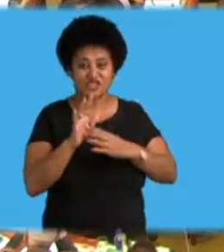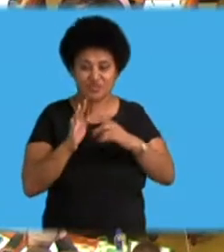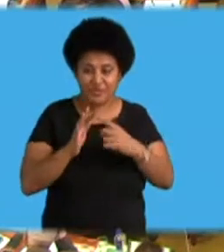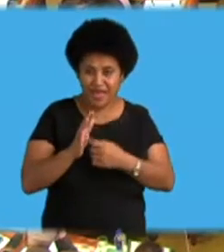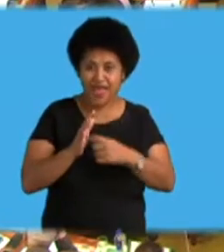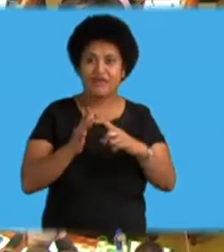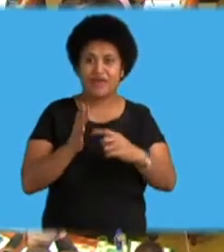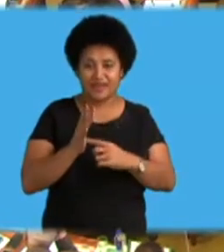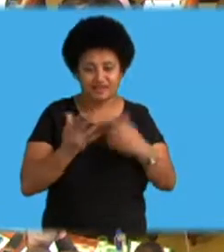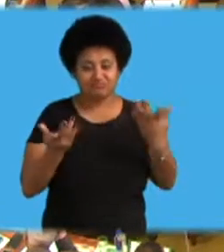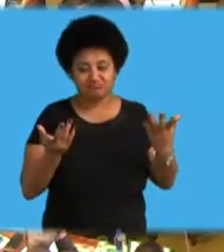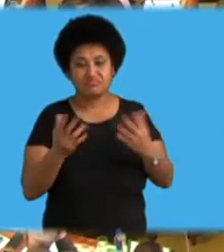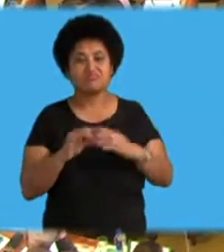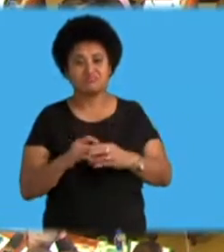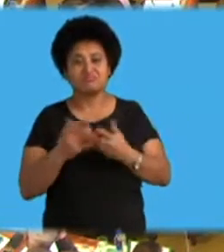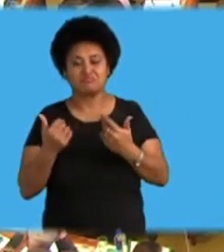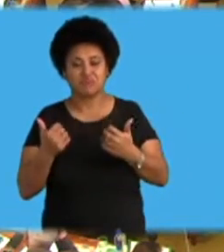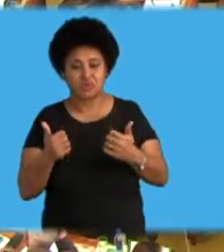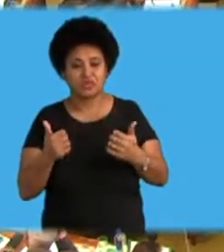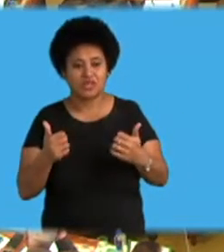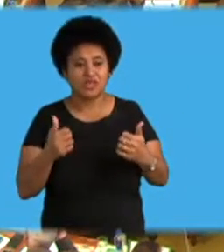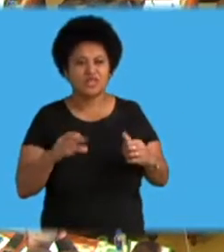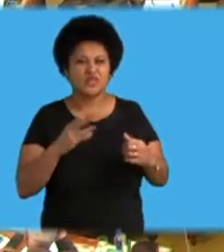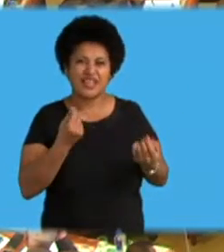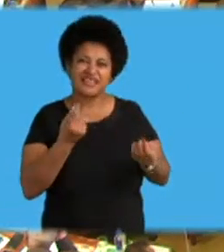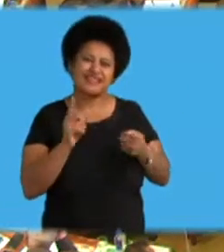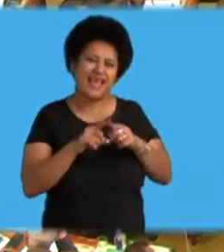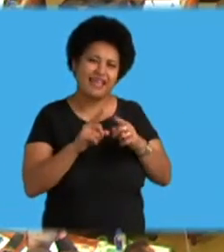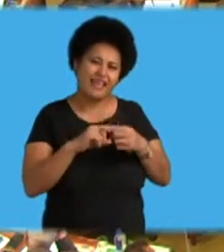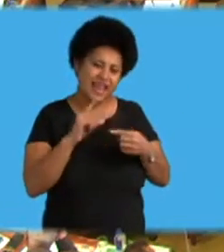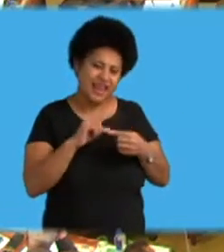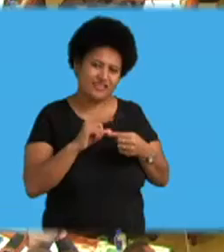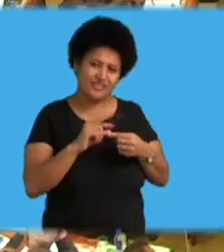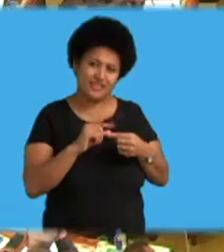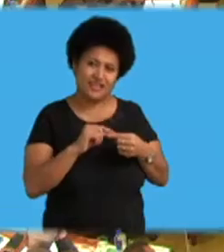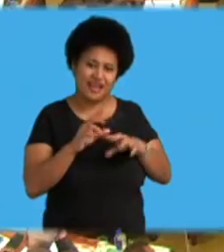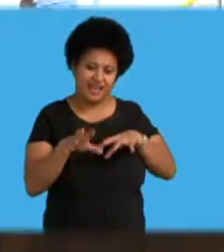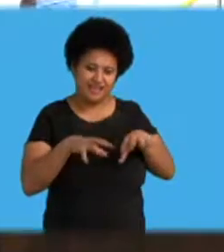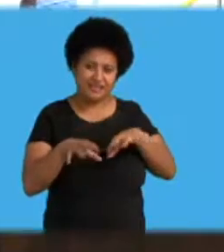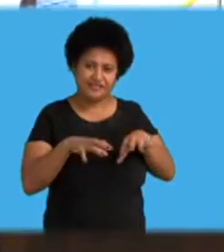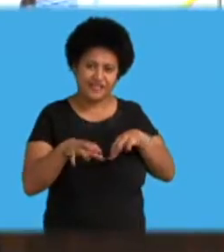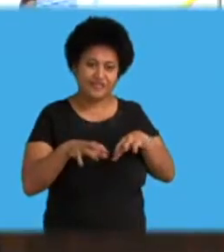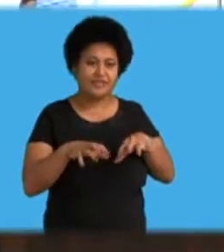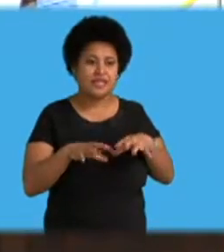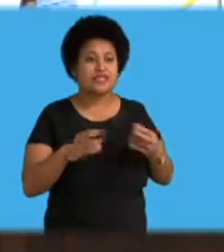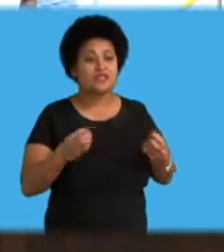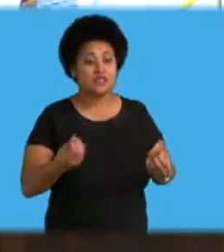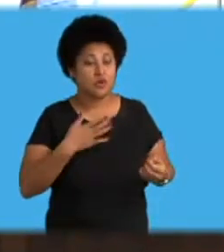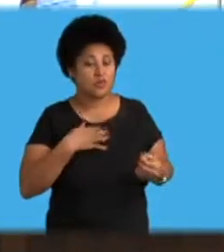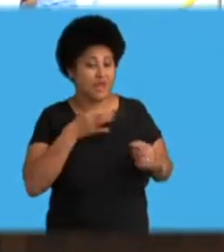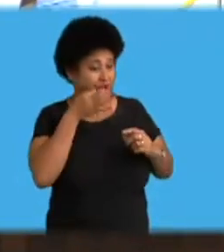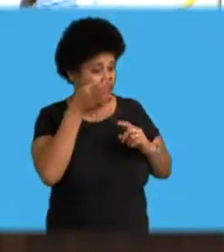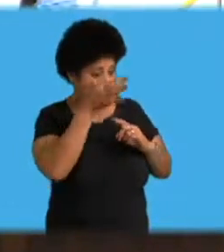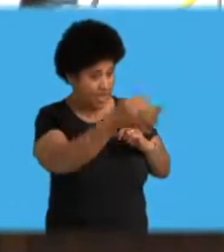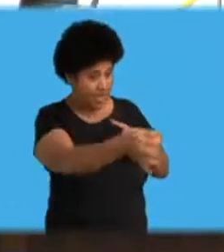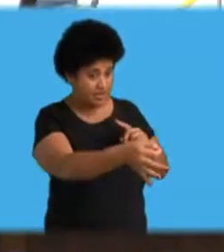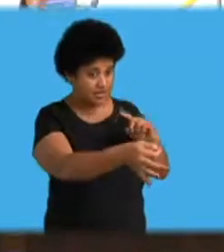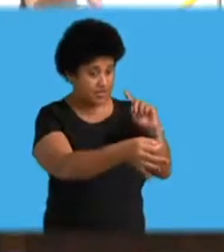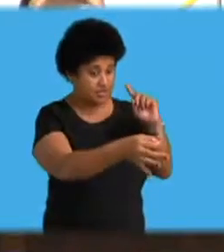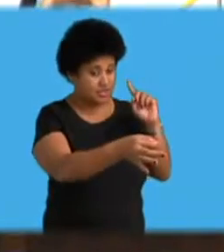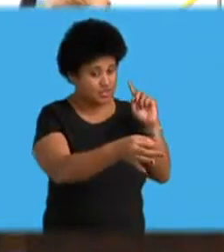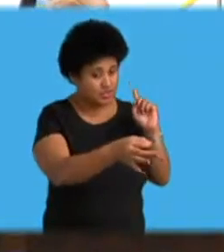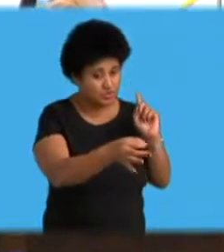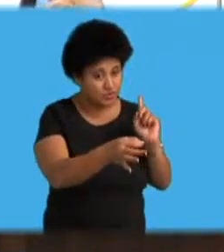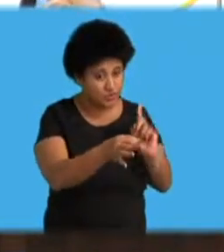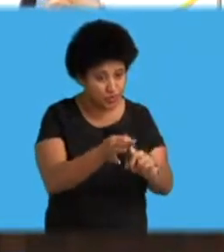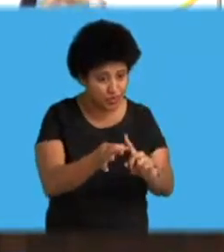believe it was almost an extracurricular activity. My question to the Minister is, could he inform this House whether his